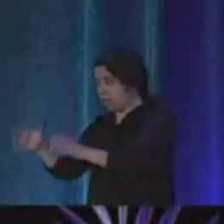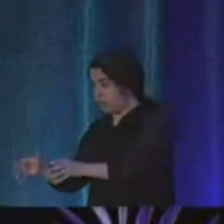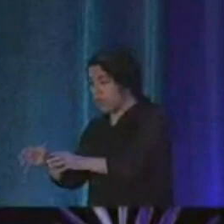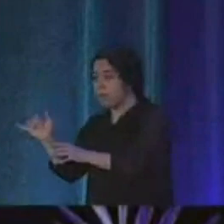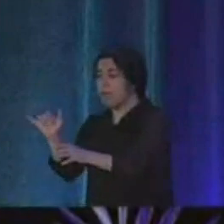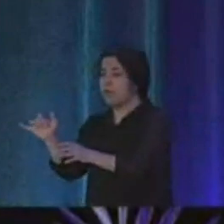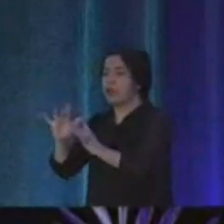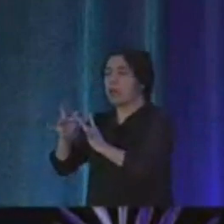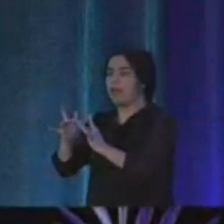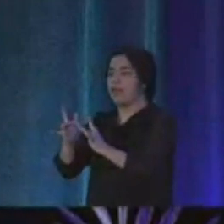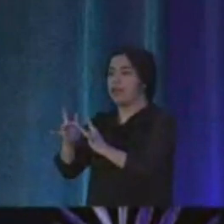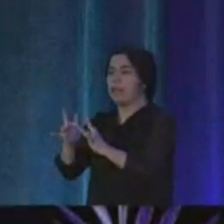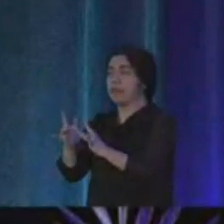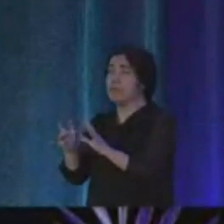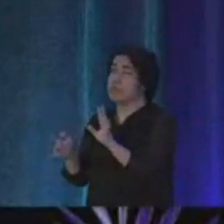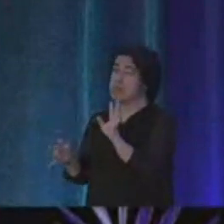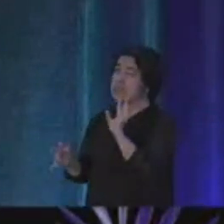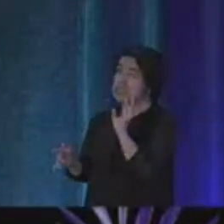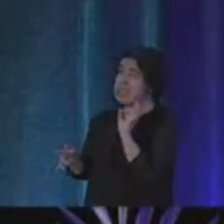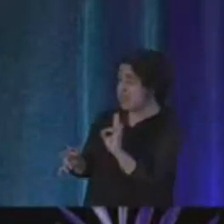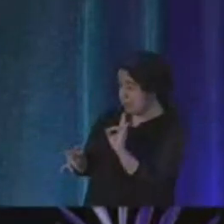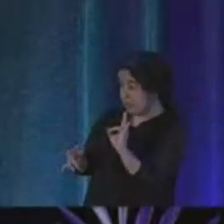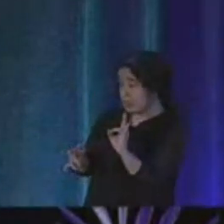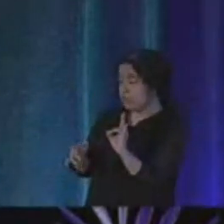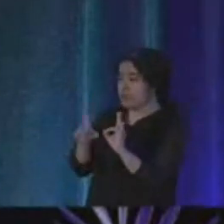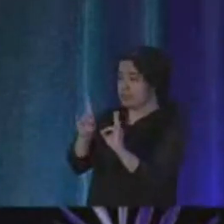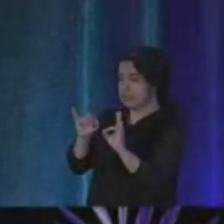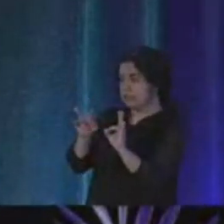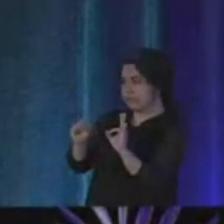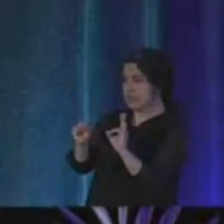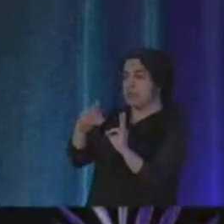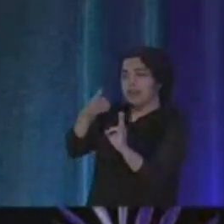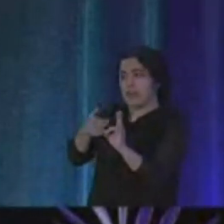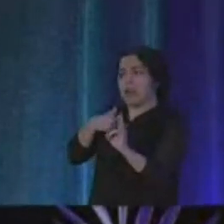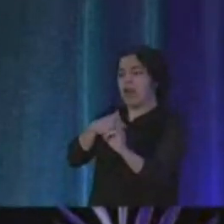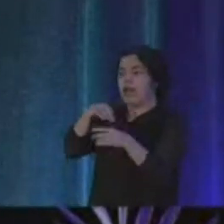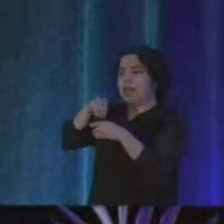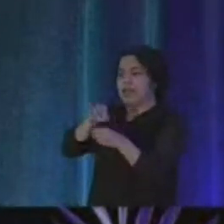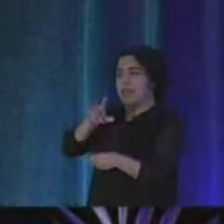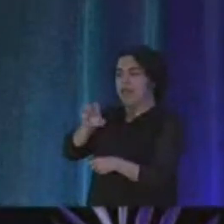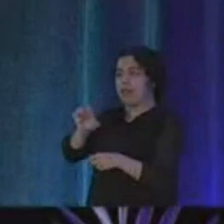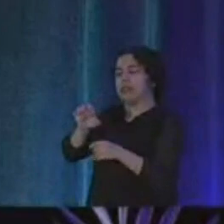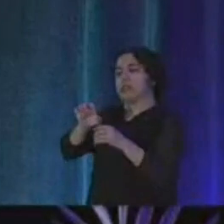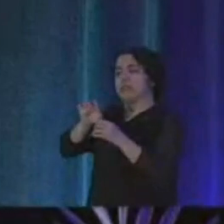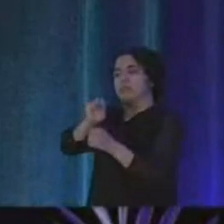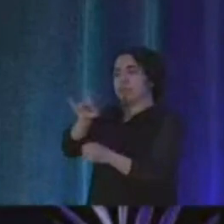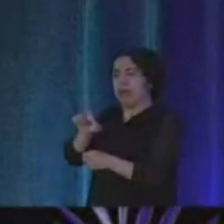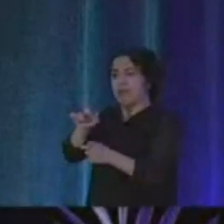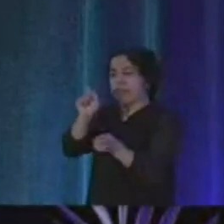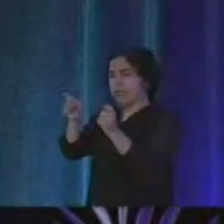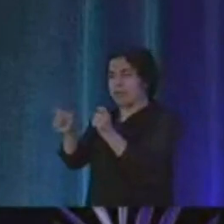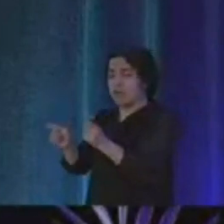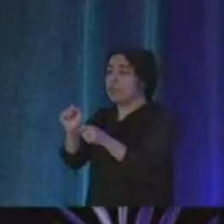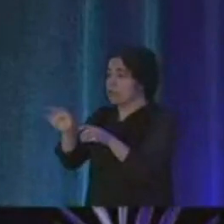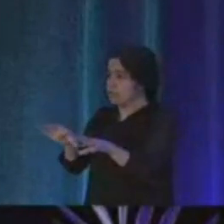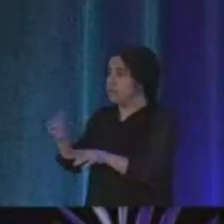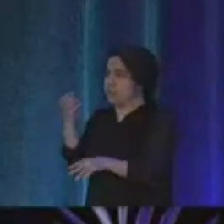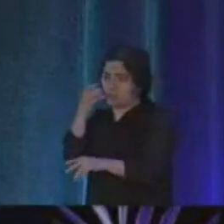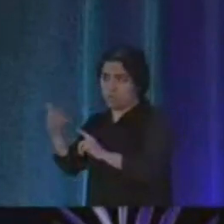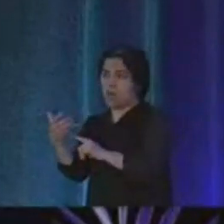line 7 it is, where I did some inline styling too, because you can do that in mobile, and I wanted to kind of show what that looks